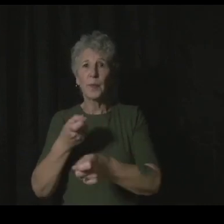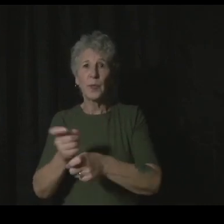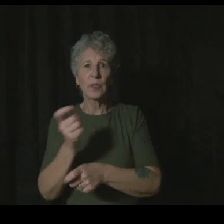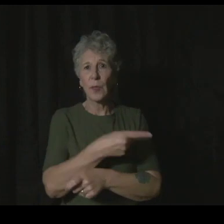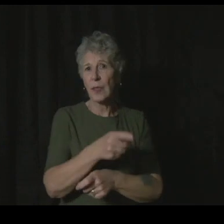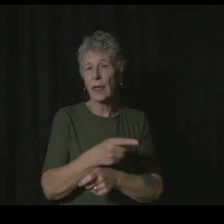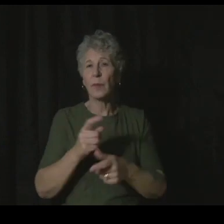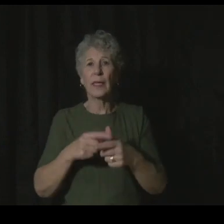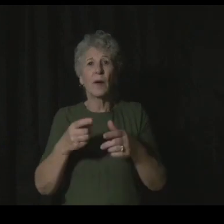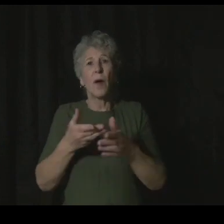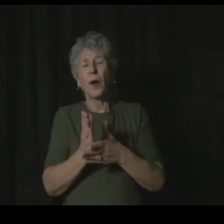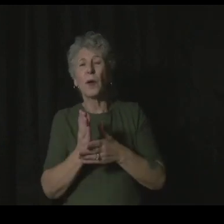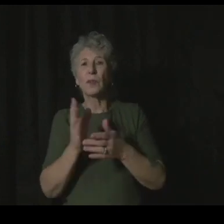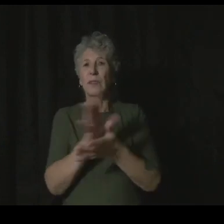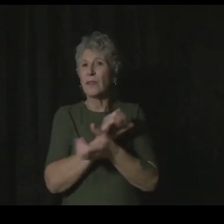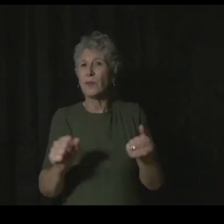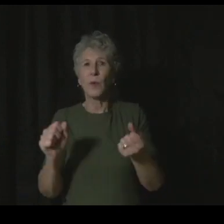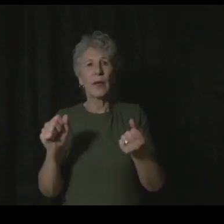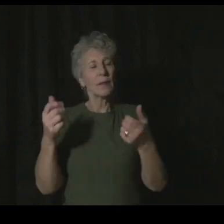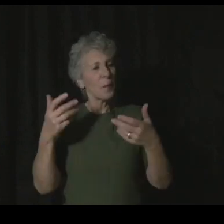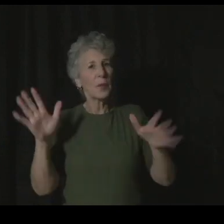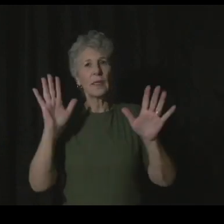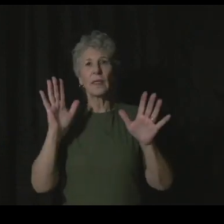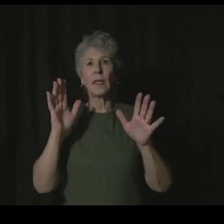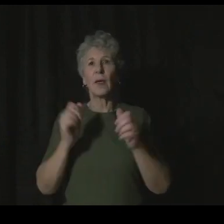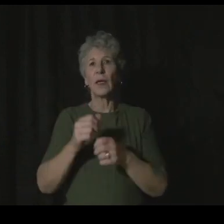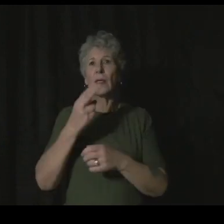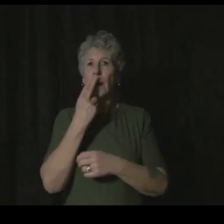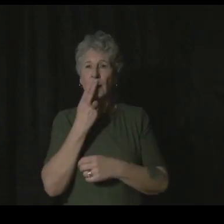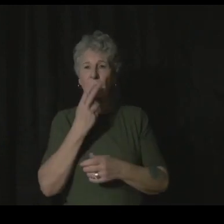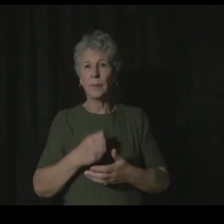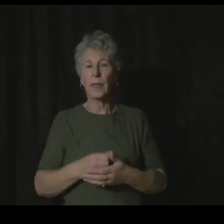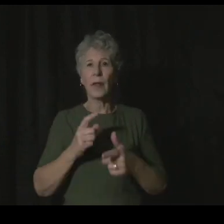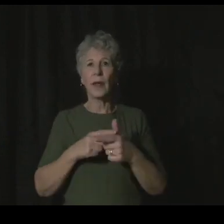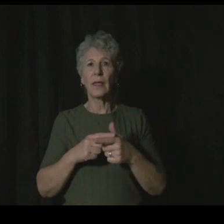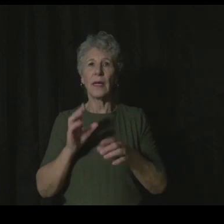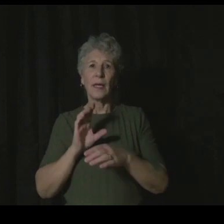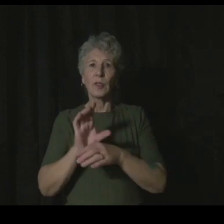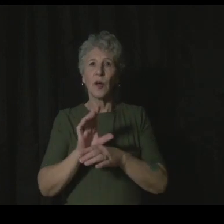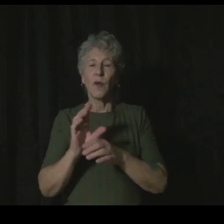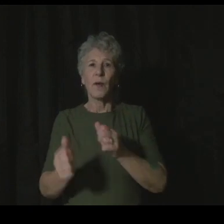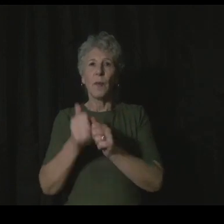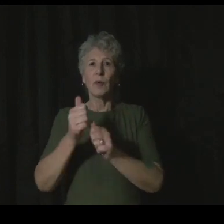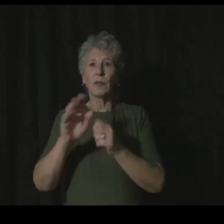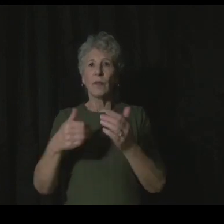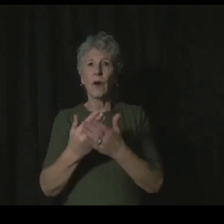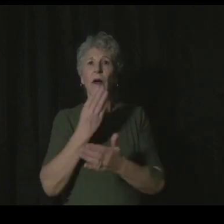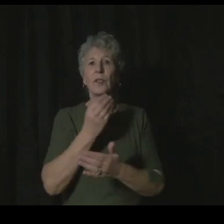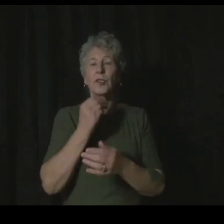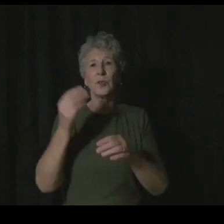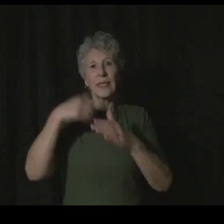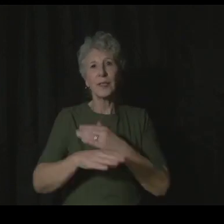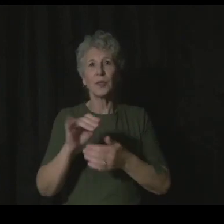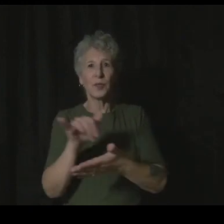World War II. And the Holocaust drove the majority of Jews to the United States, and especially New York City. And